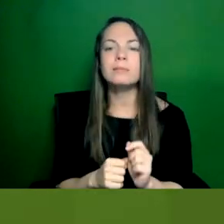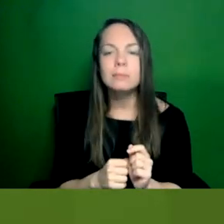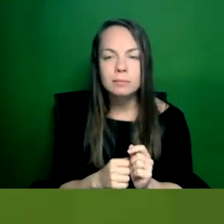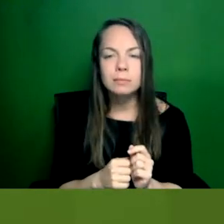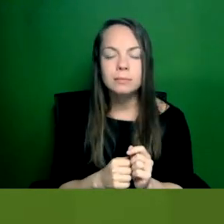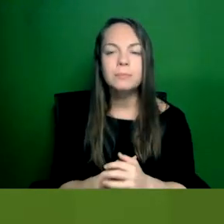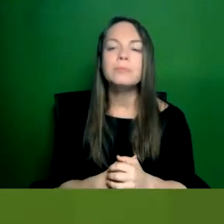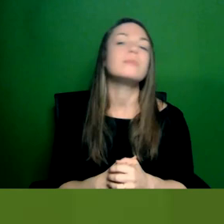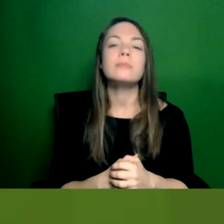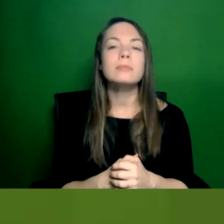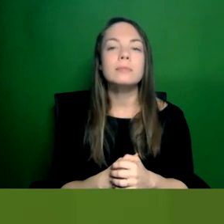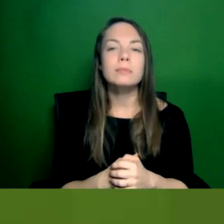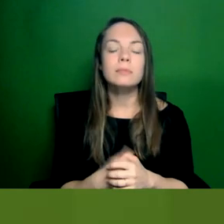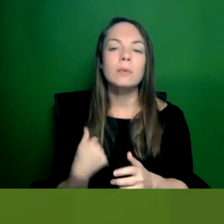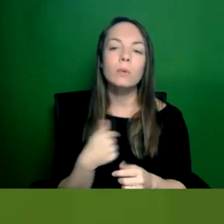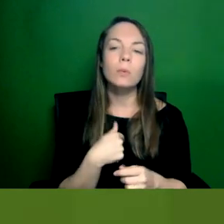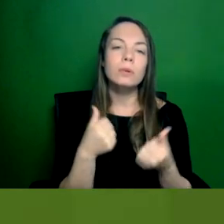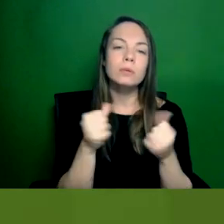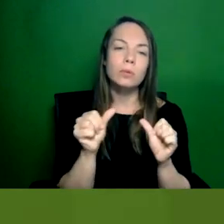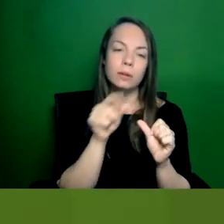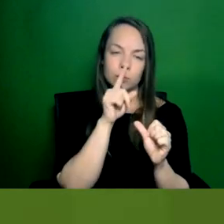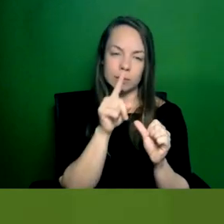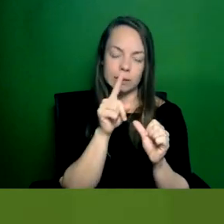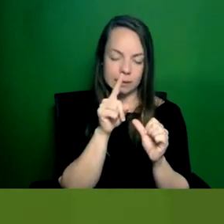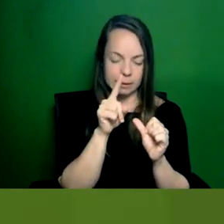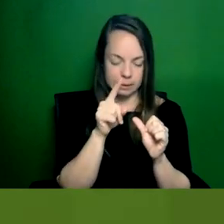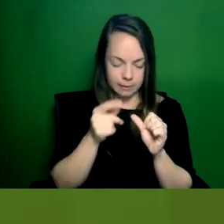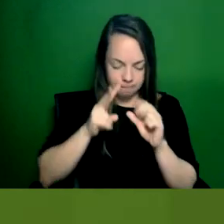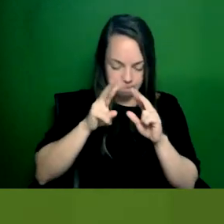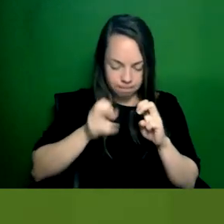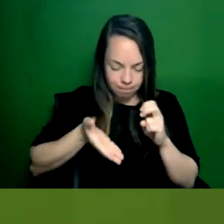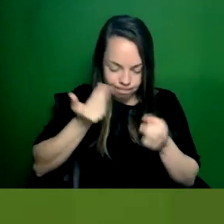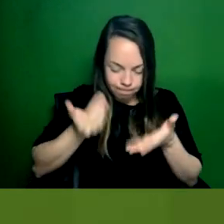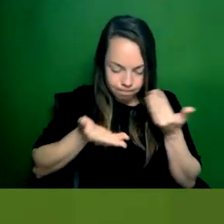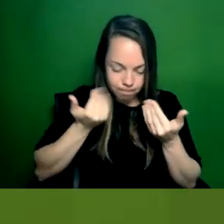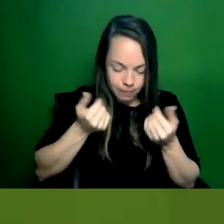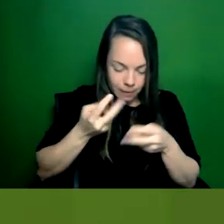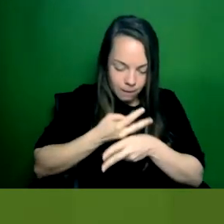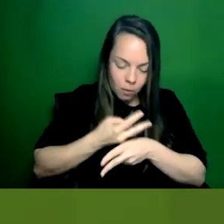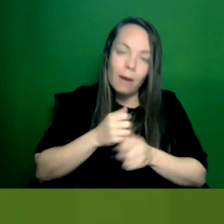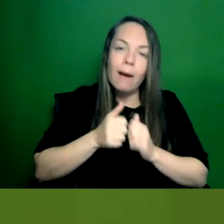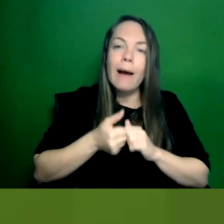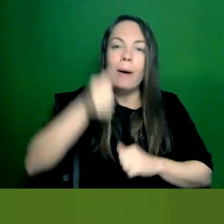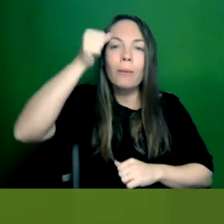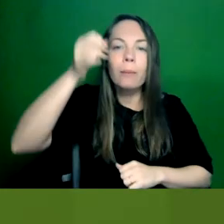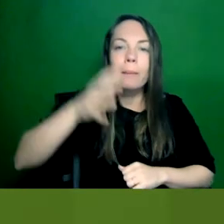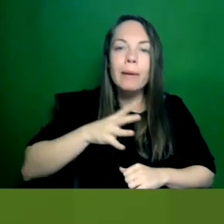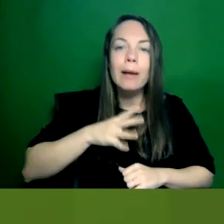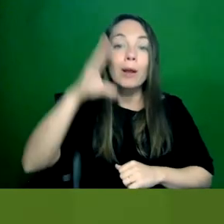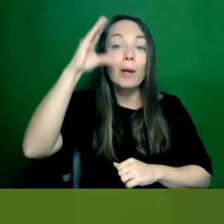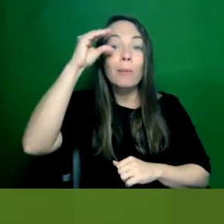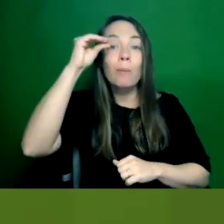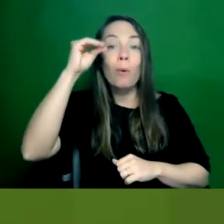to really dig into all of the ways that men and boys in our society